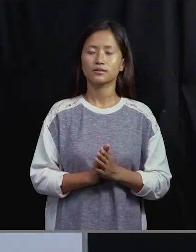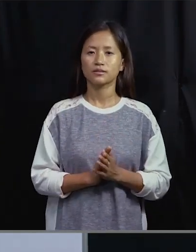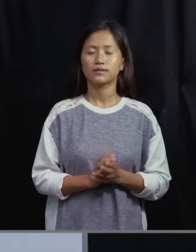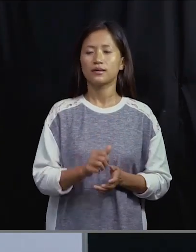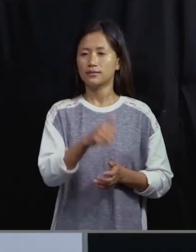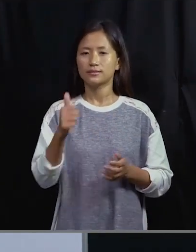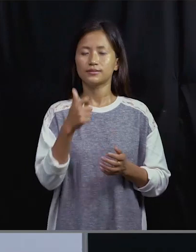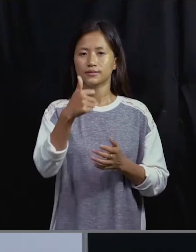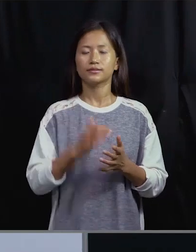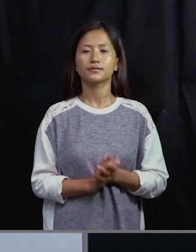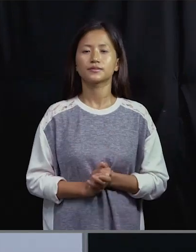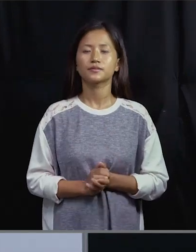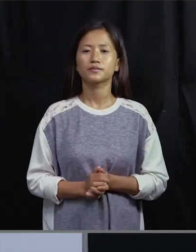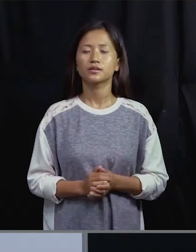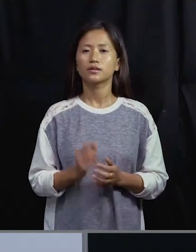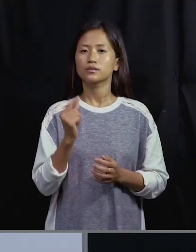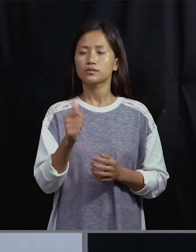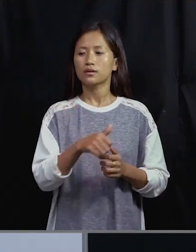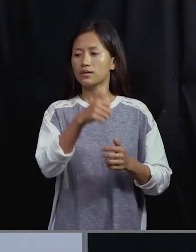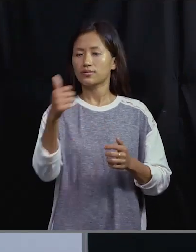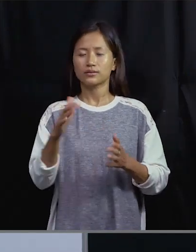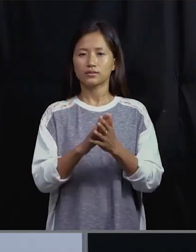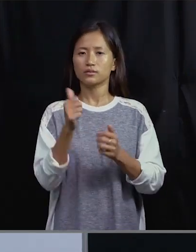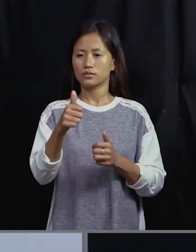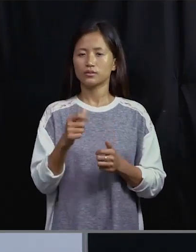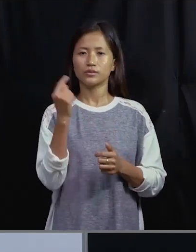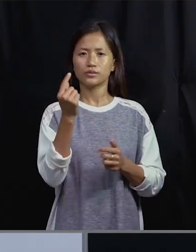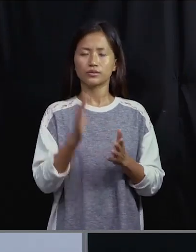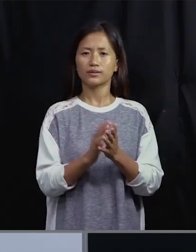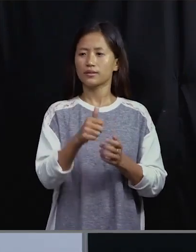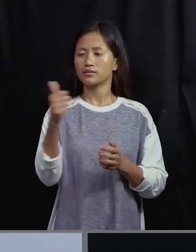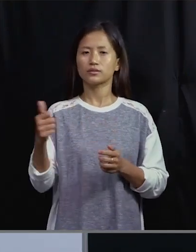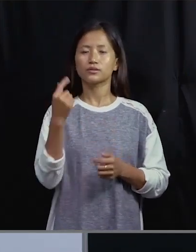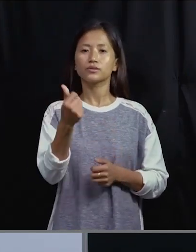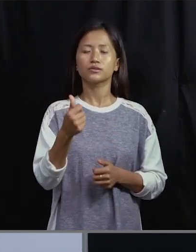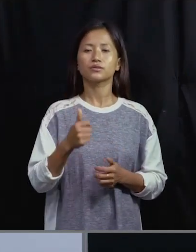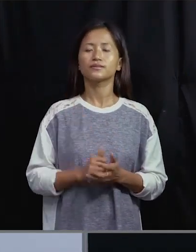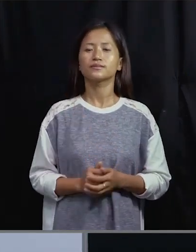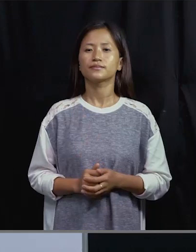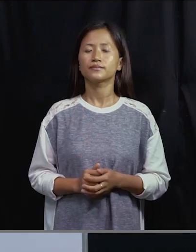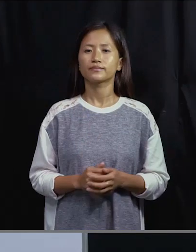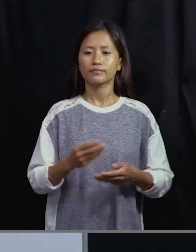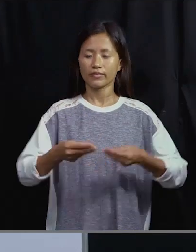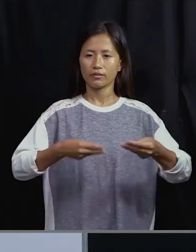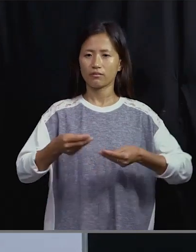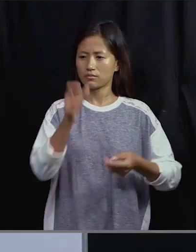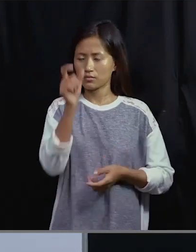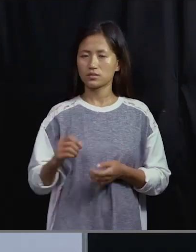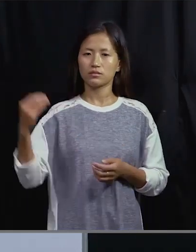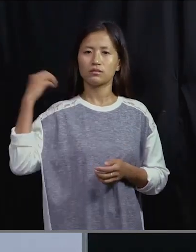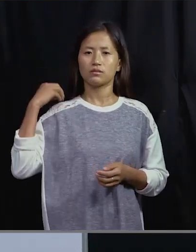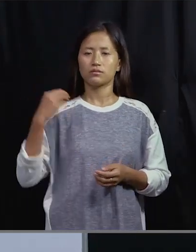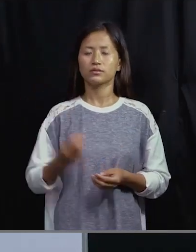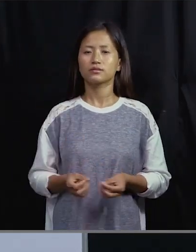Other goods. Goods used in producing other goods. For example, an entrepreneur wants to start